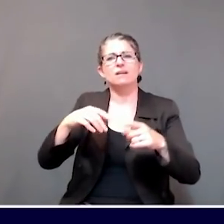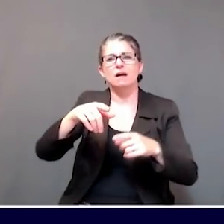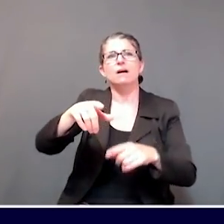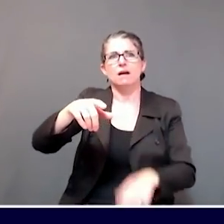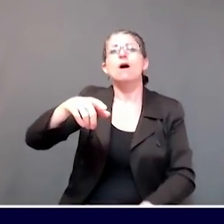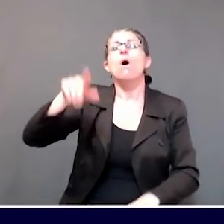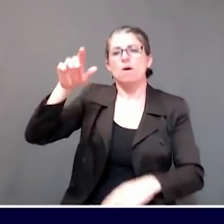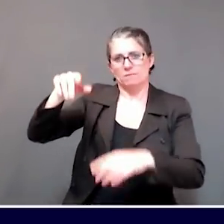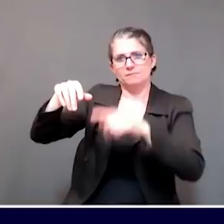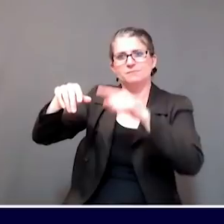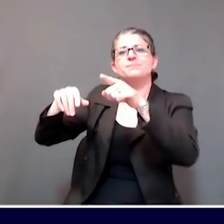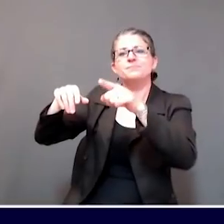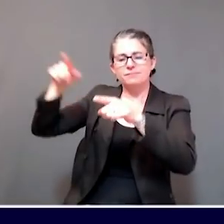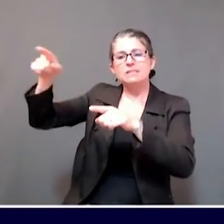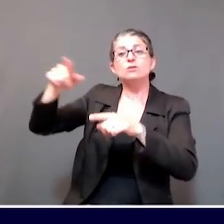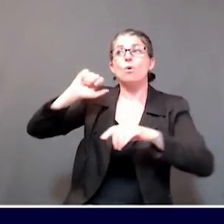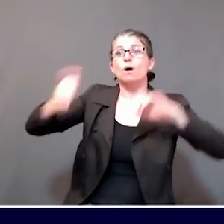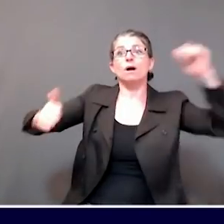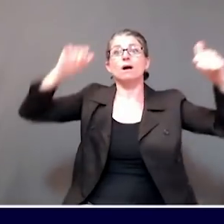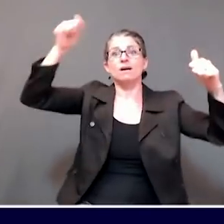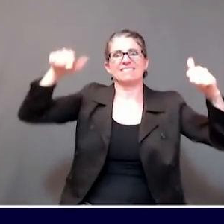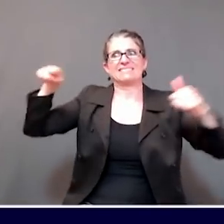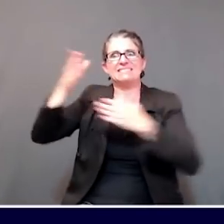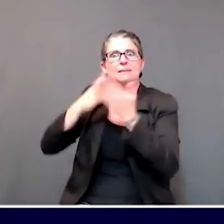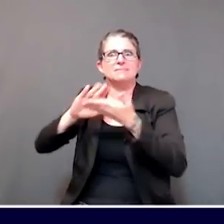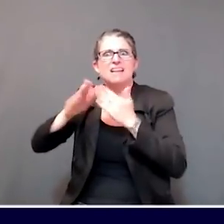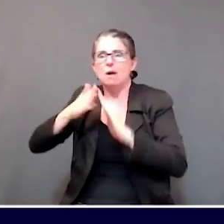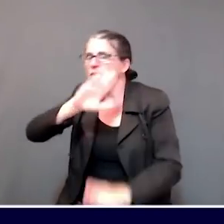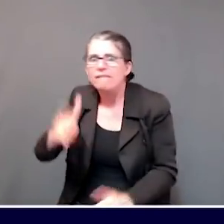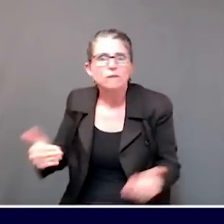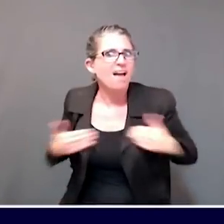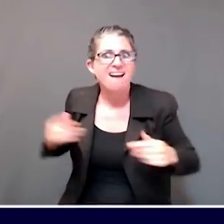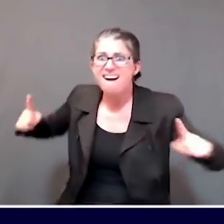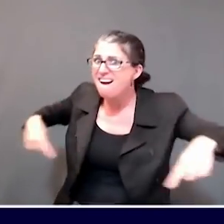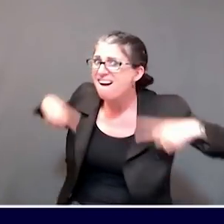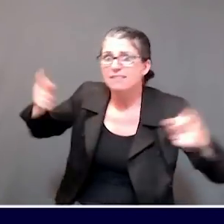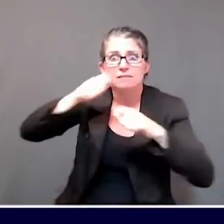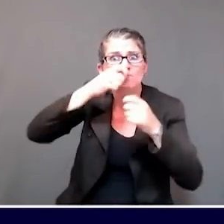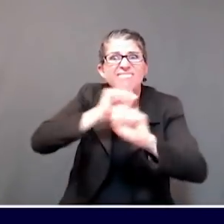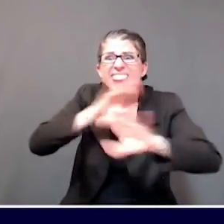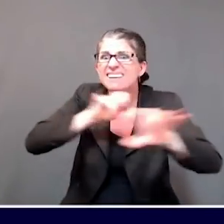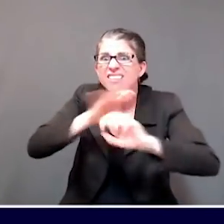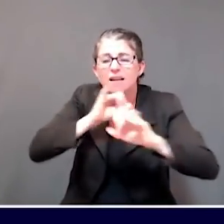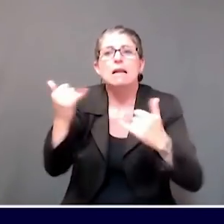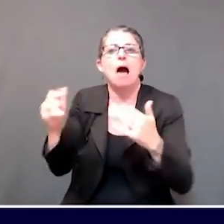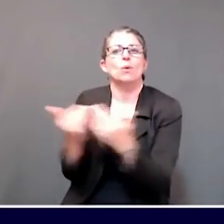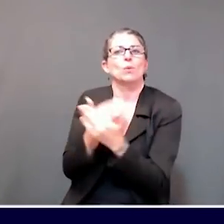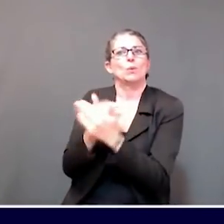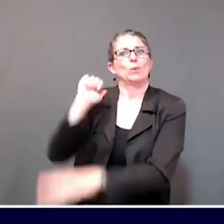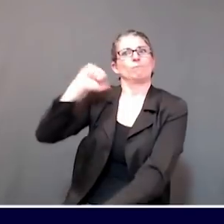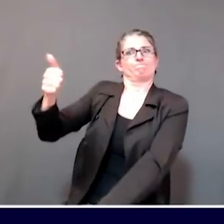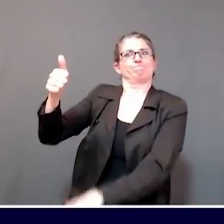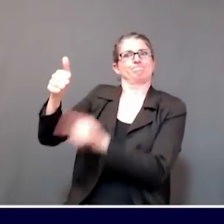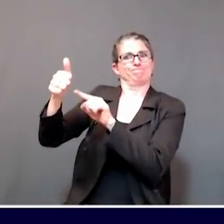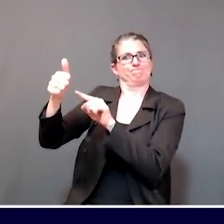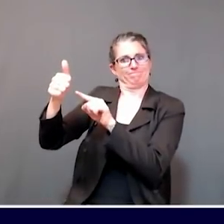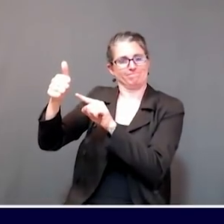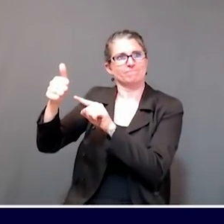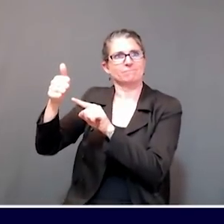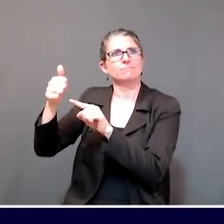can you foresee the state adjusting its standing order to expand more conditions or types of people